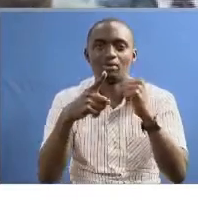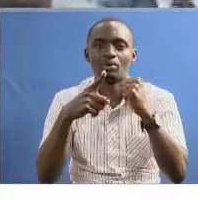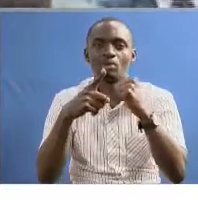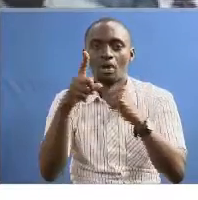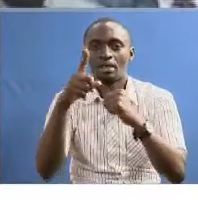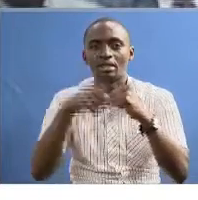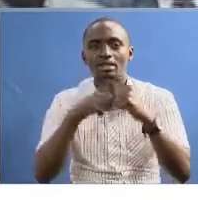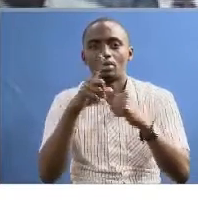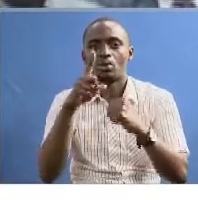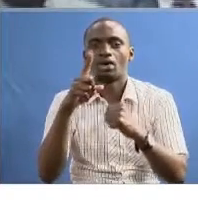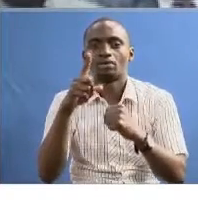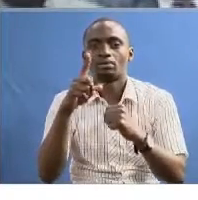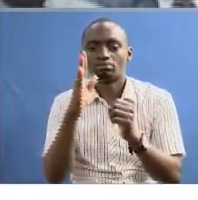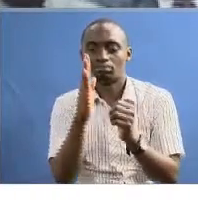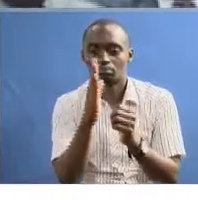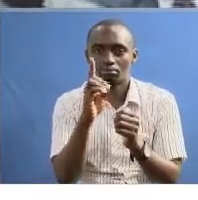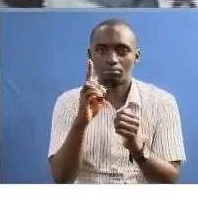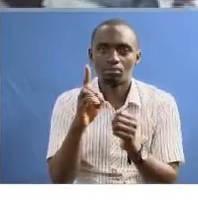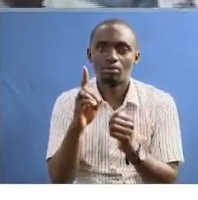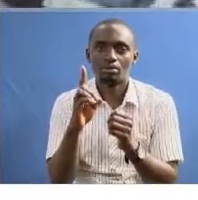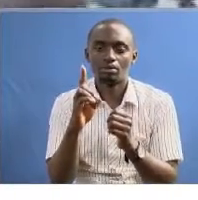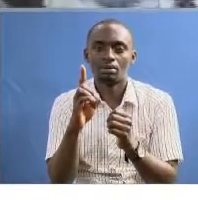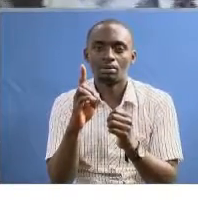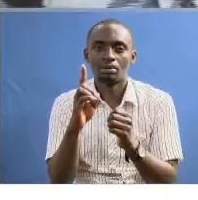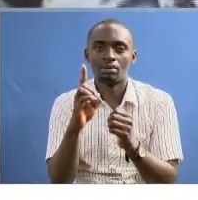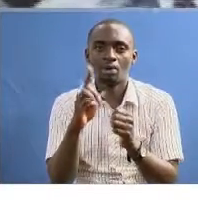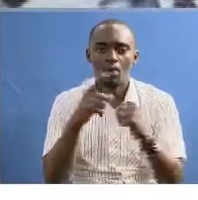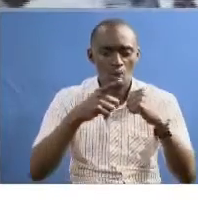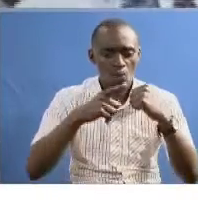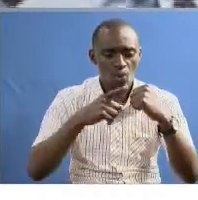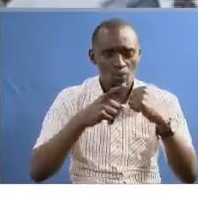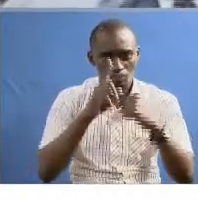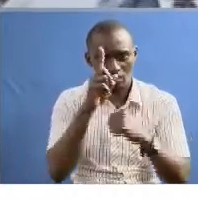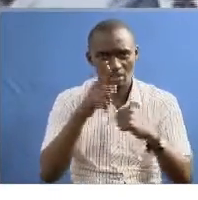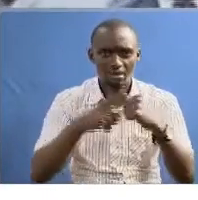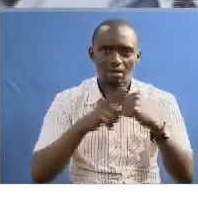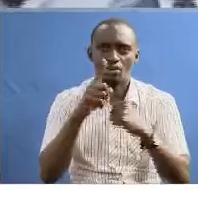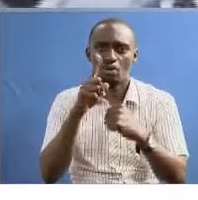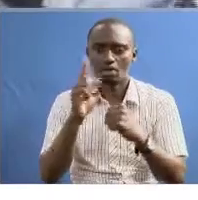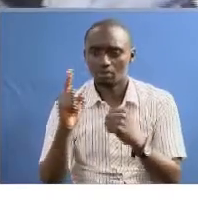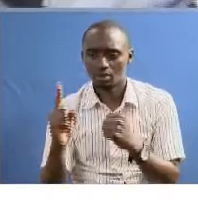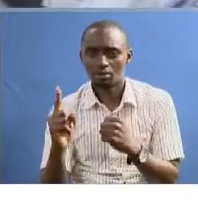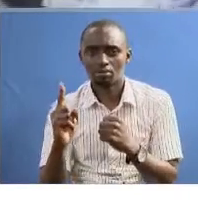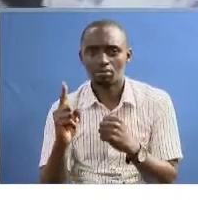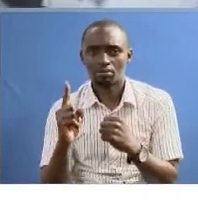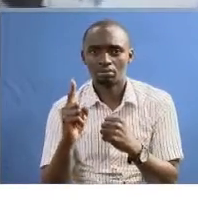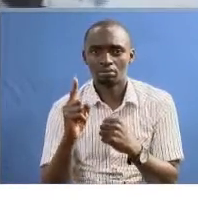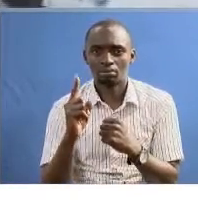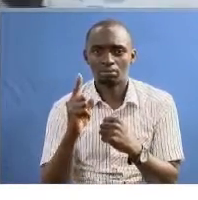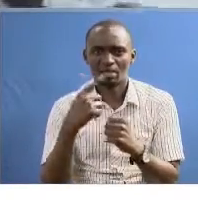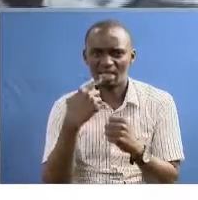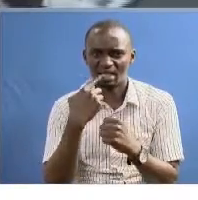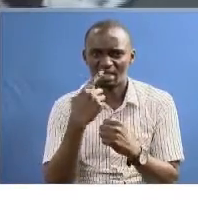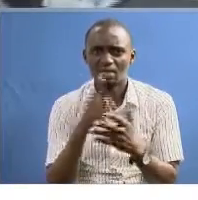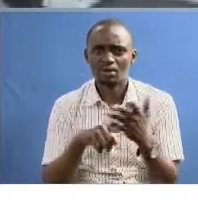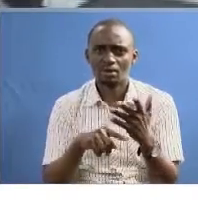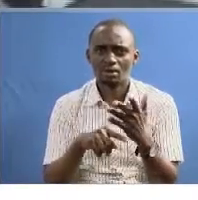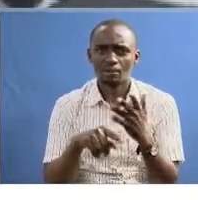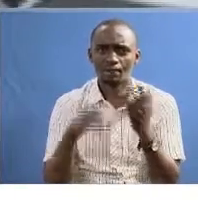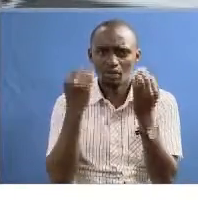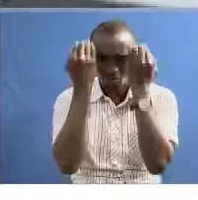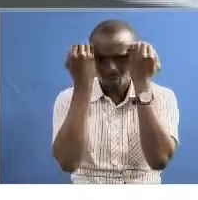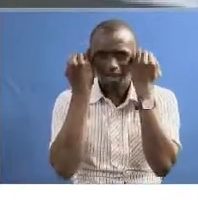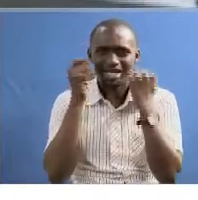Constitution. My Lord Father, if you permit me, 161.1 now observes that the